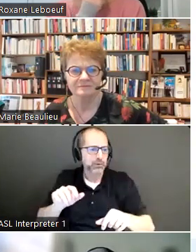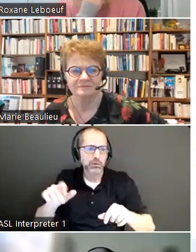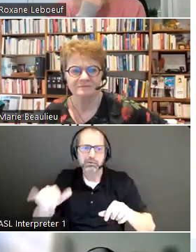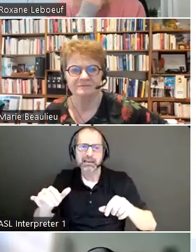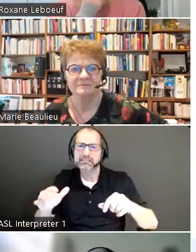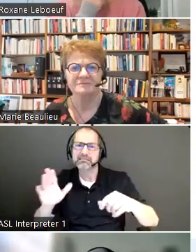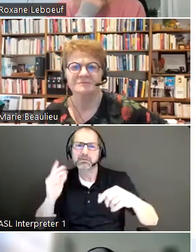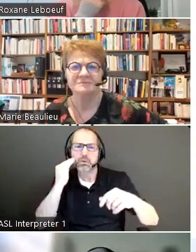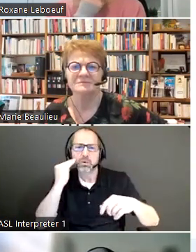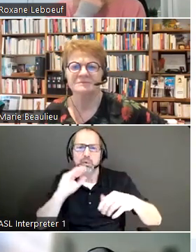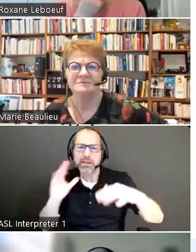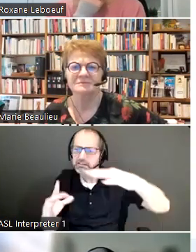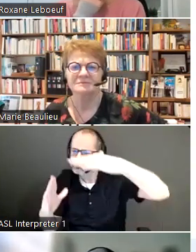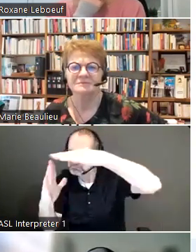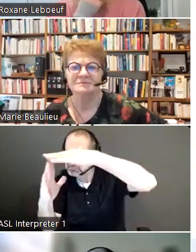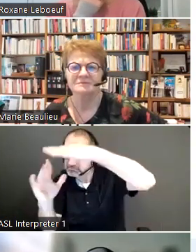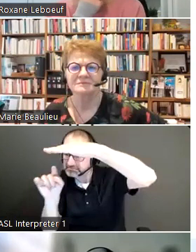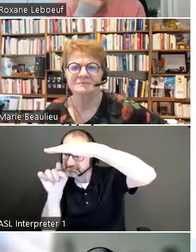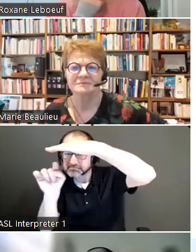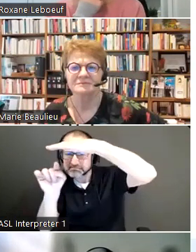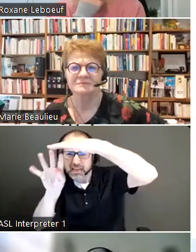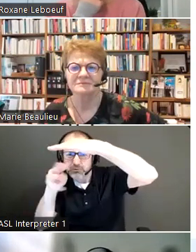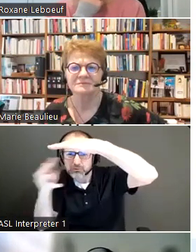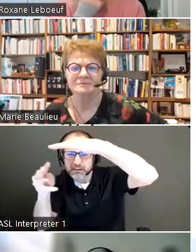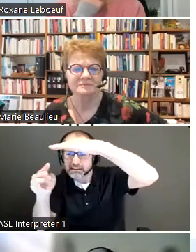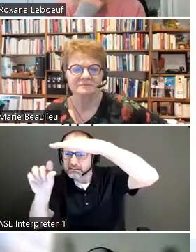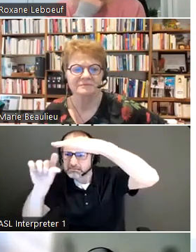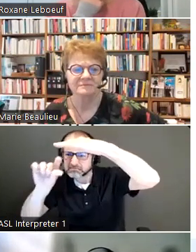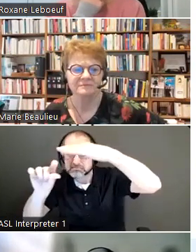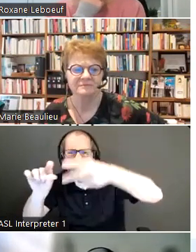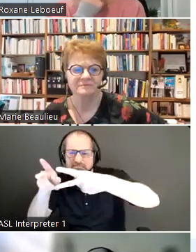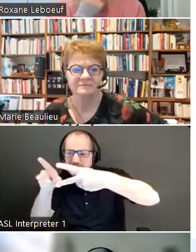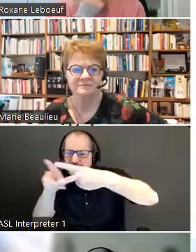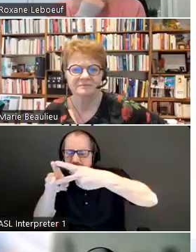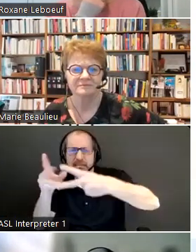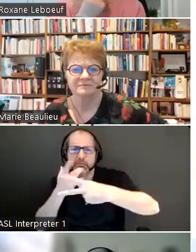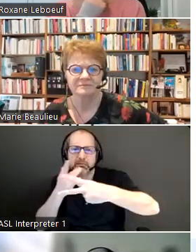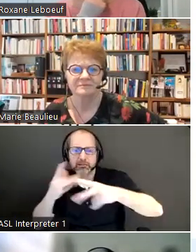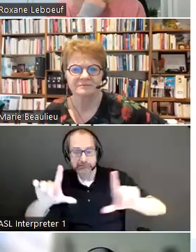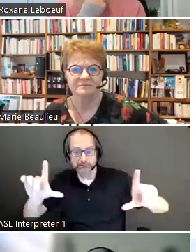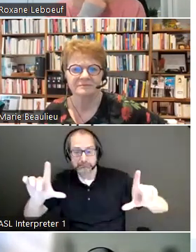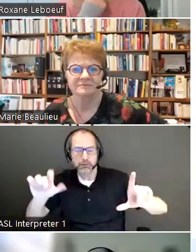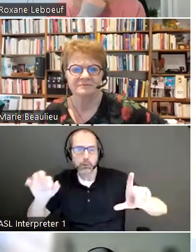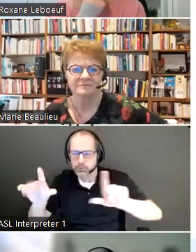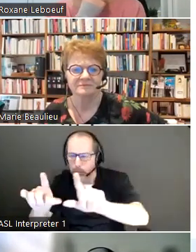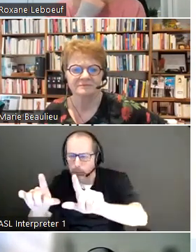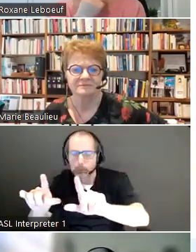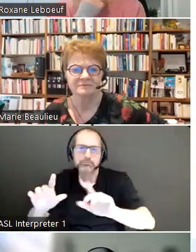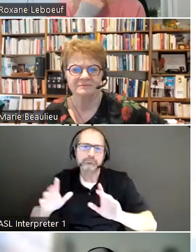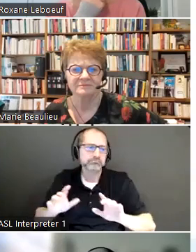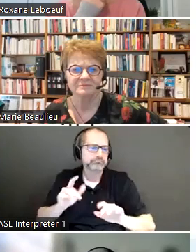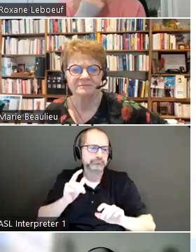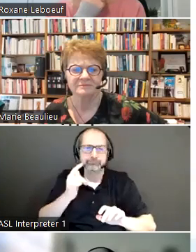top right-hand corner. There's a little grid, and you can choose the settings or view that you would like to have on your screen. You